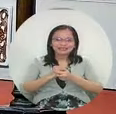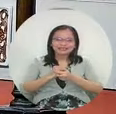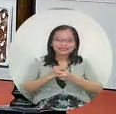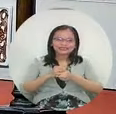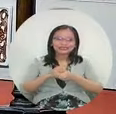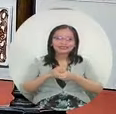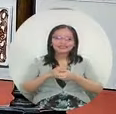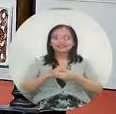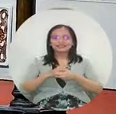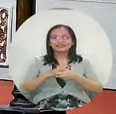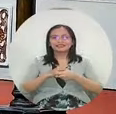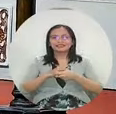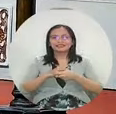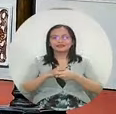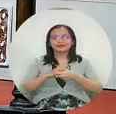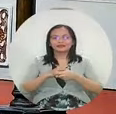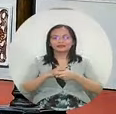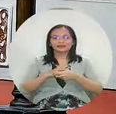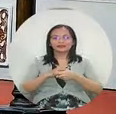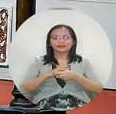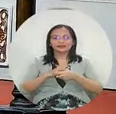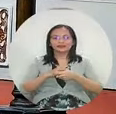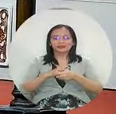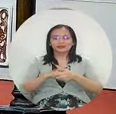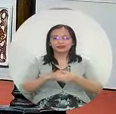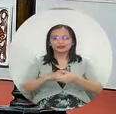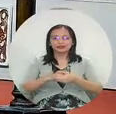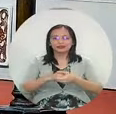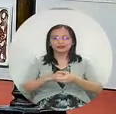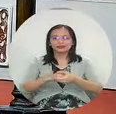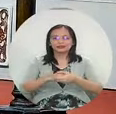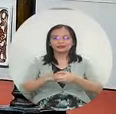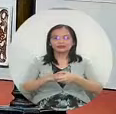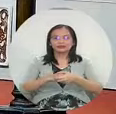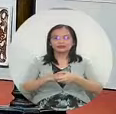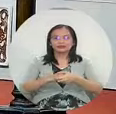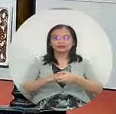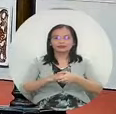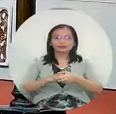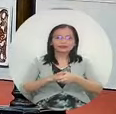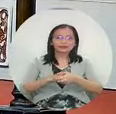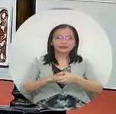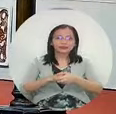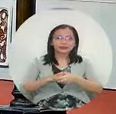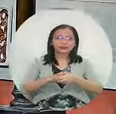Usahay ang dagong problema, Baptist. Dagong kaon, Baptist.